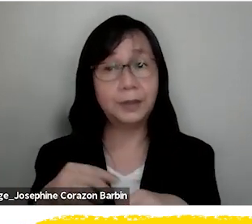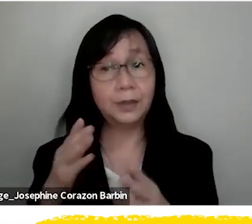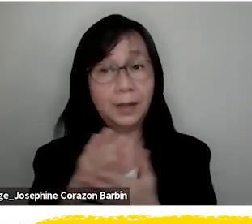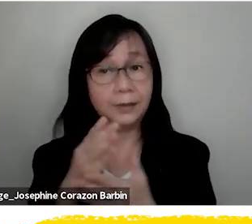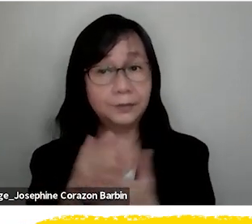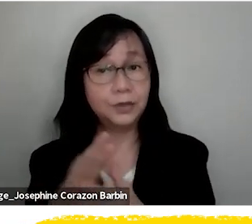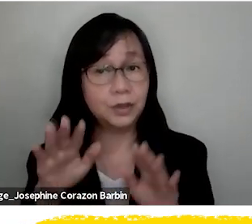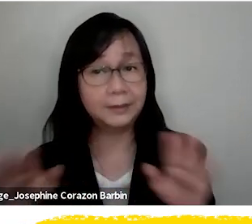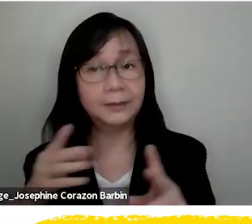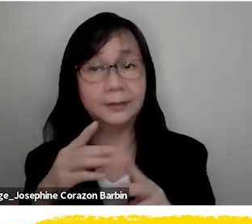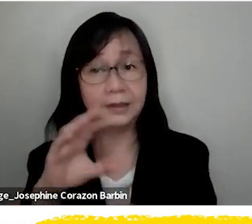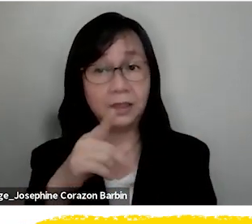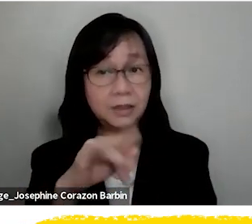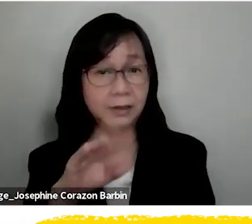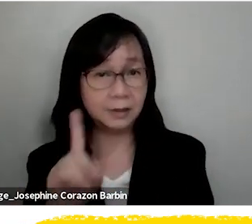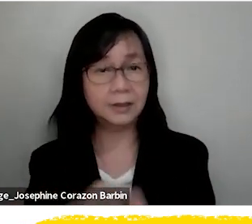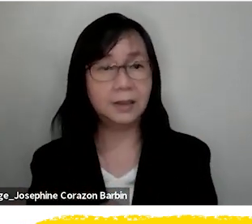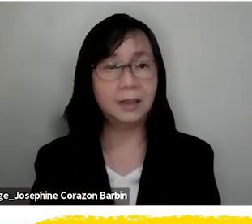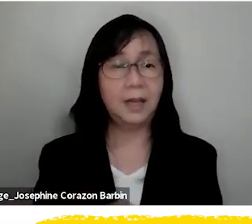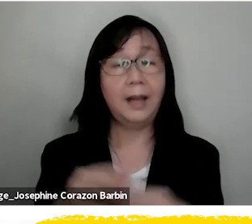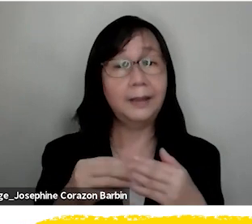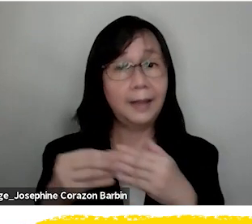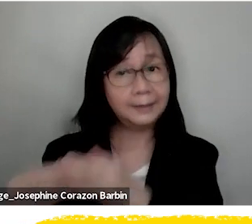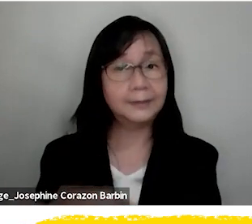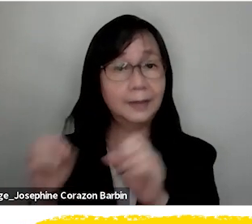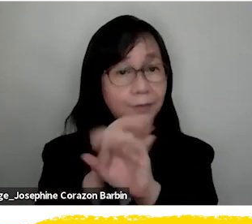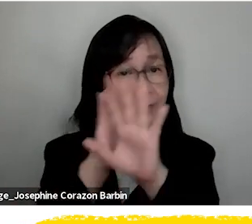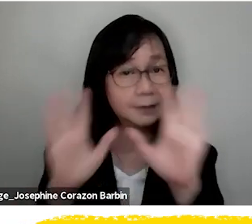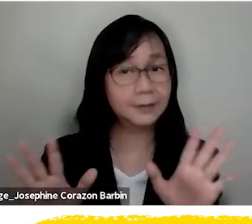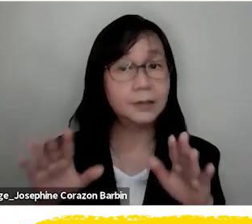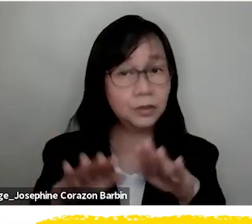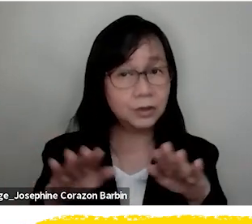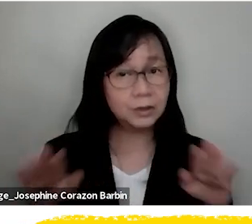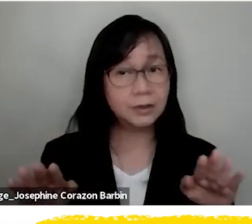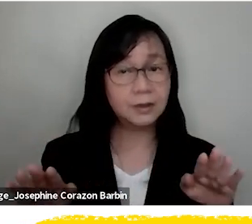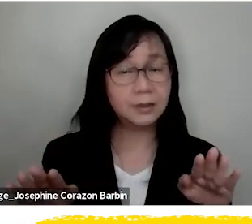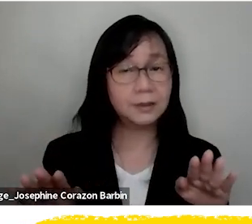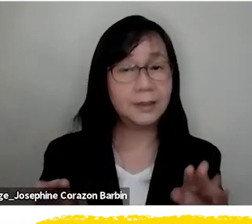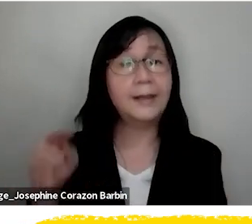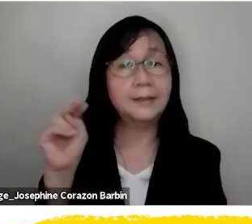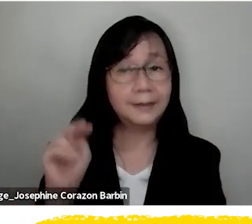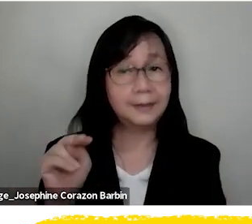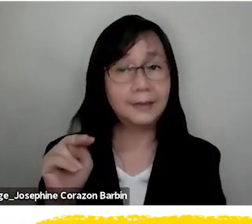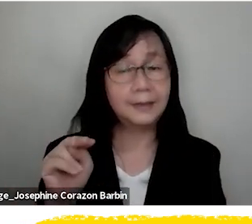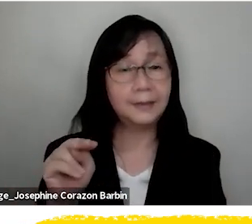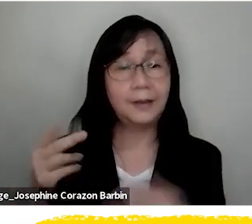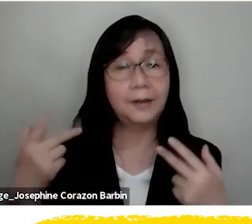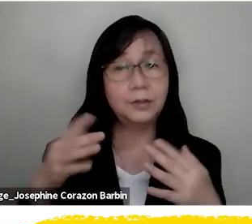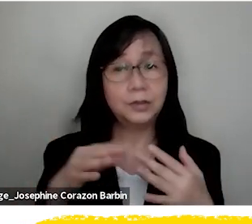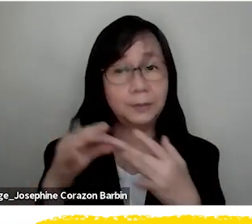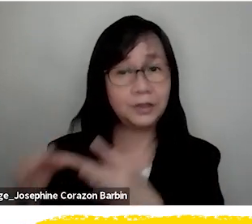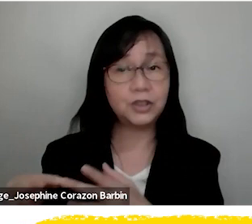defenders. The guide clarifies that children are entitled to special measures